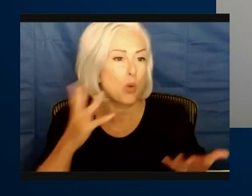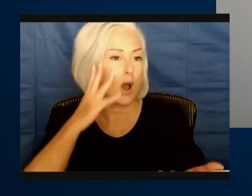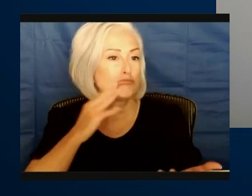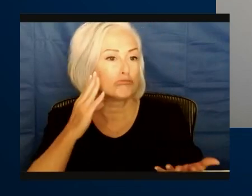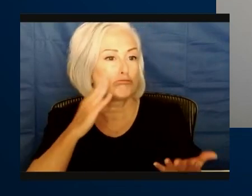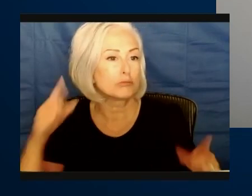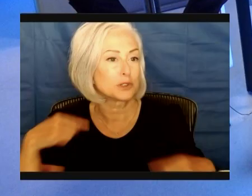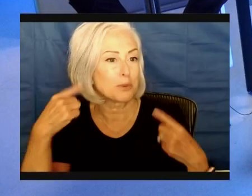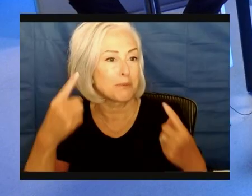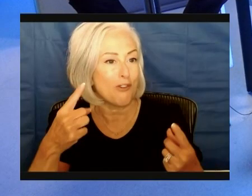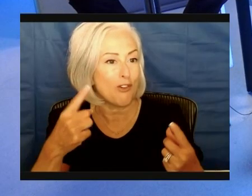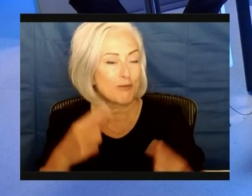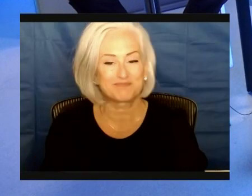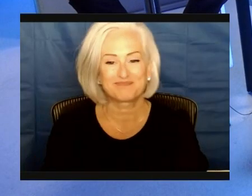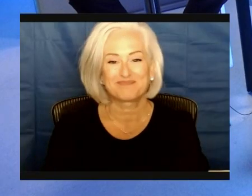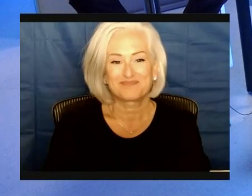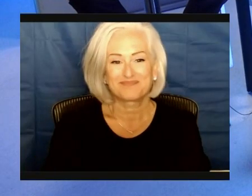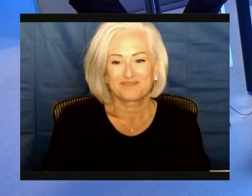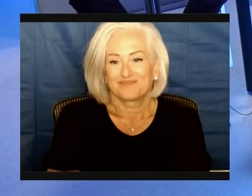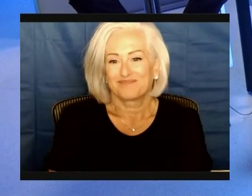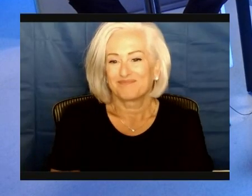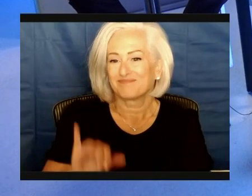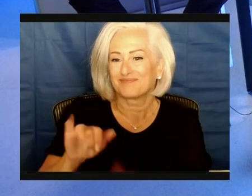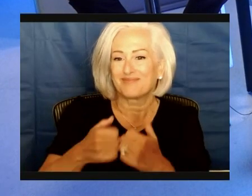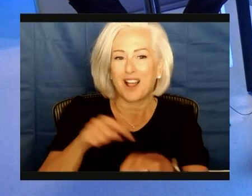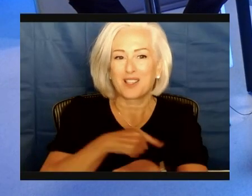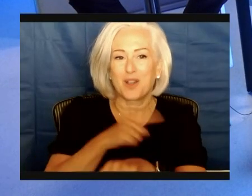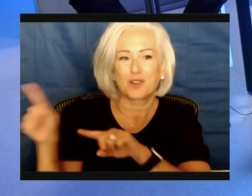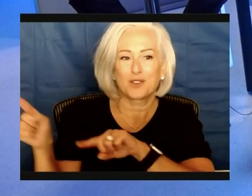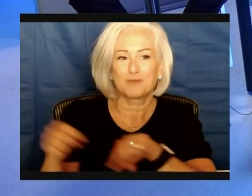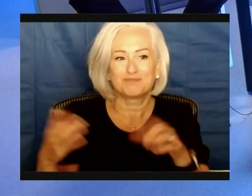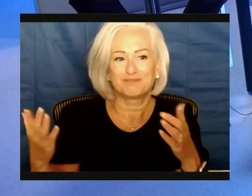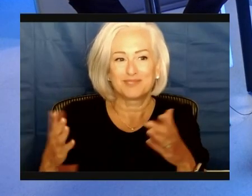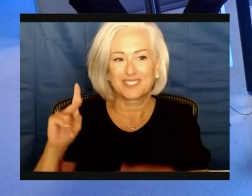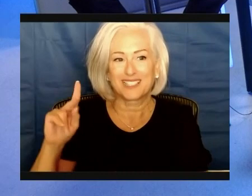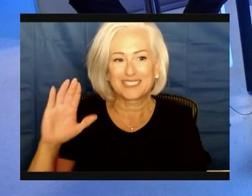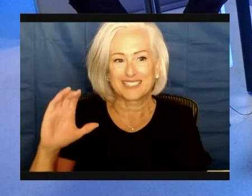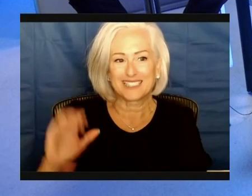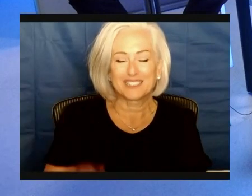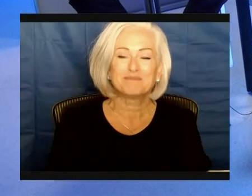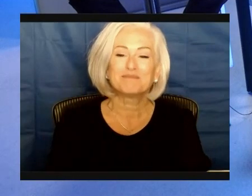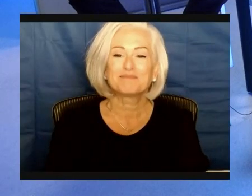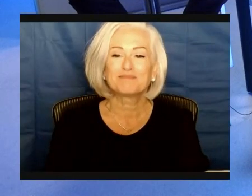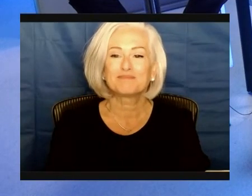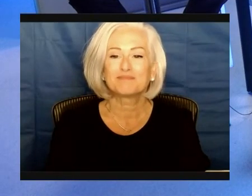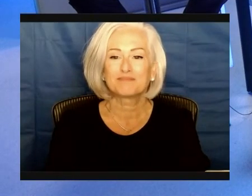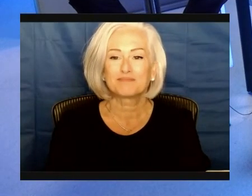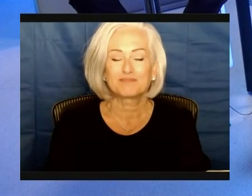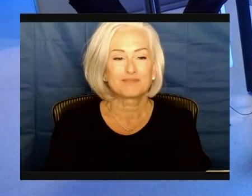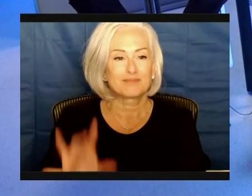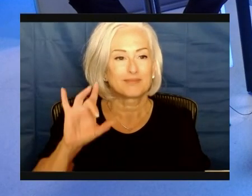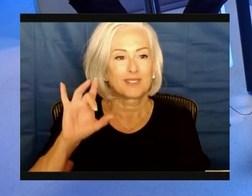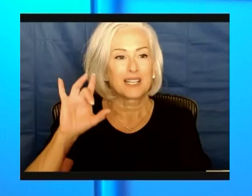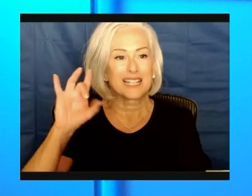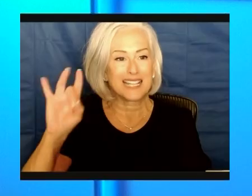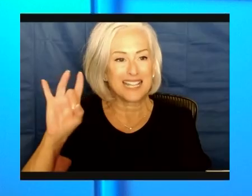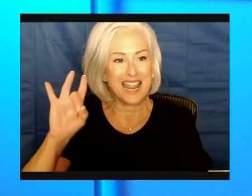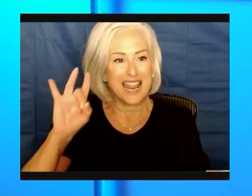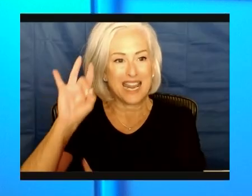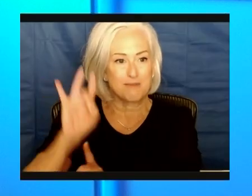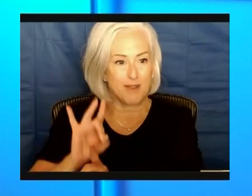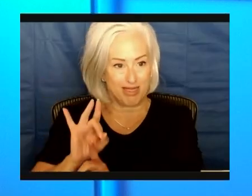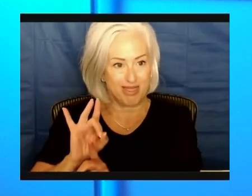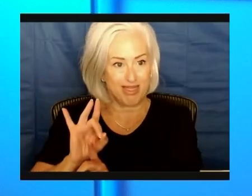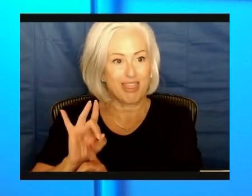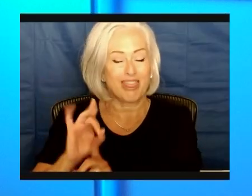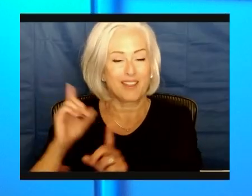what do you think? How long have you been in Kansas City now? I've been here for 8 months, and here